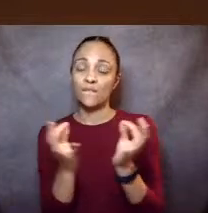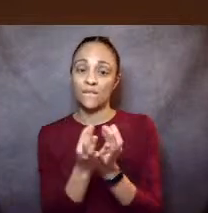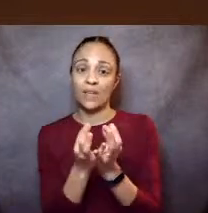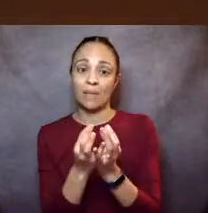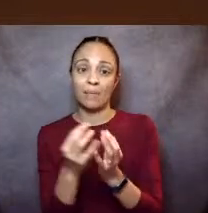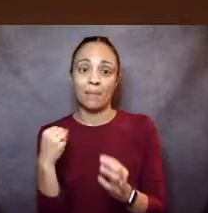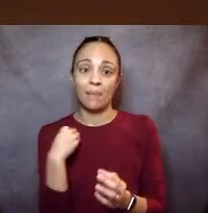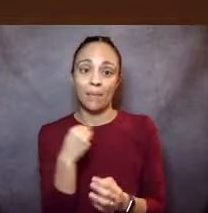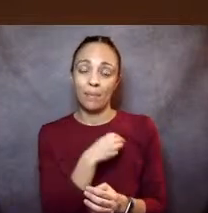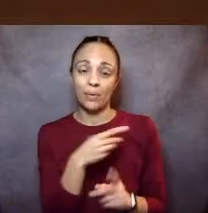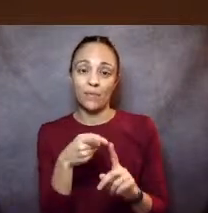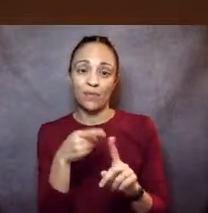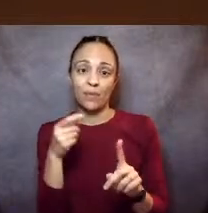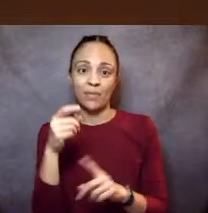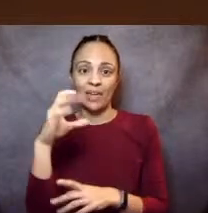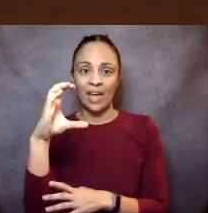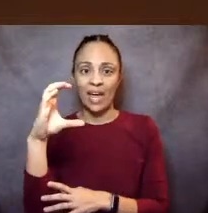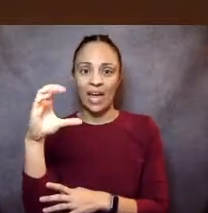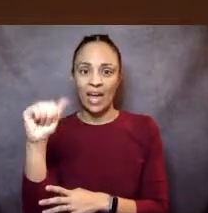as I would say